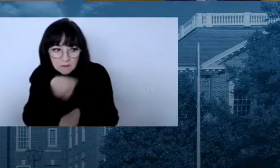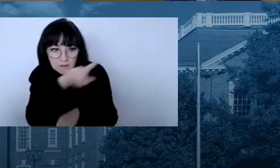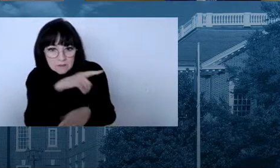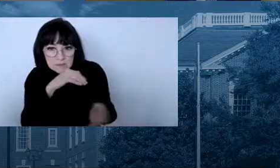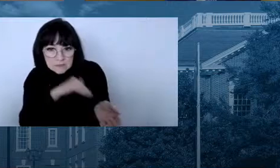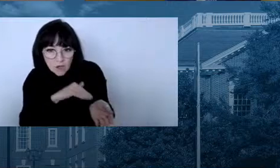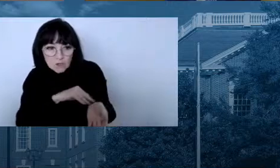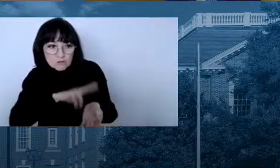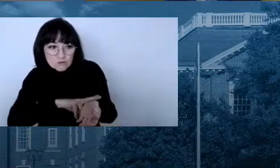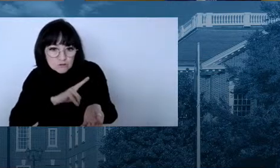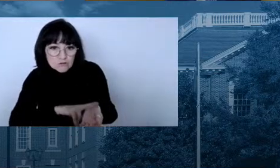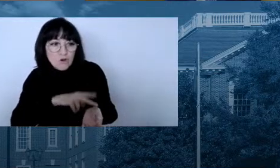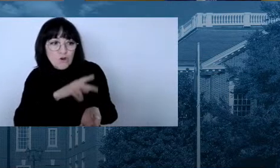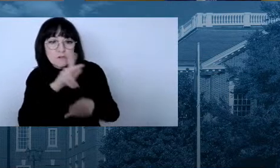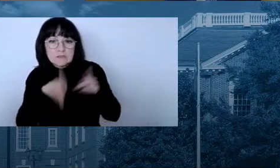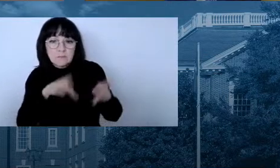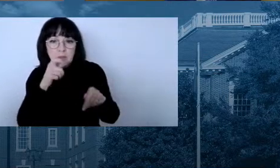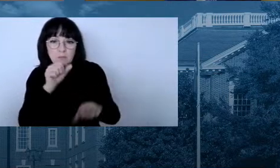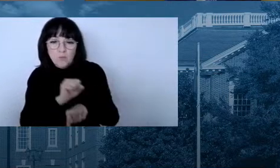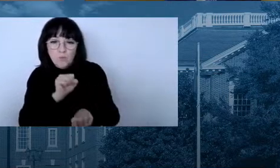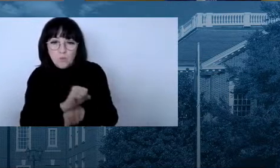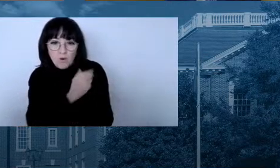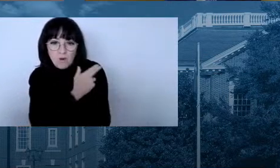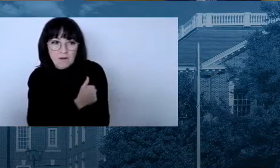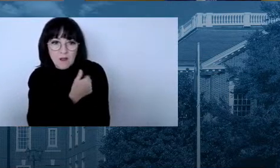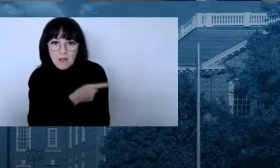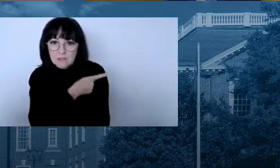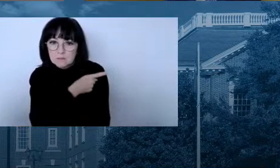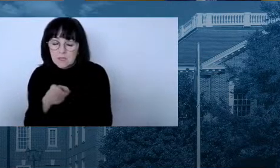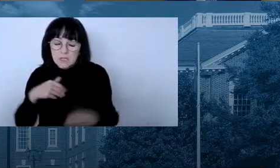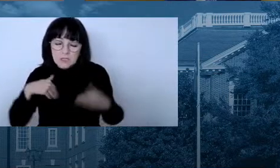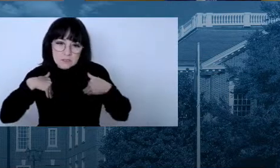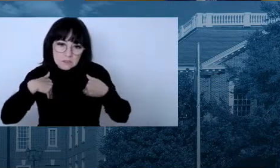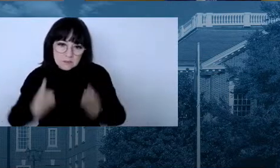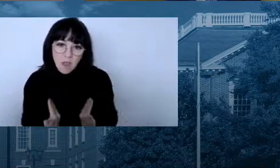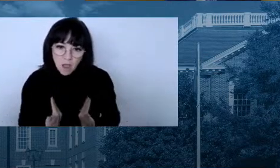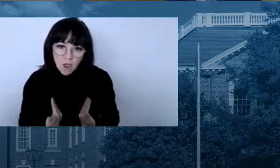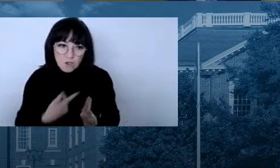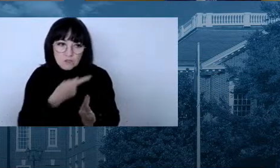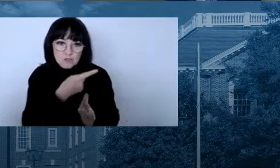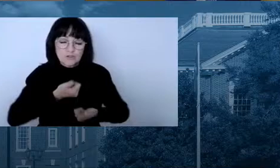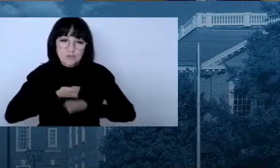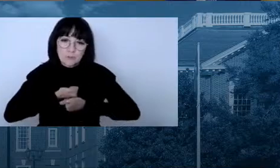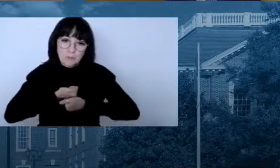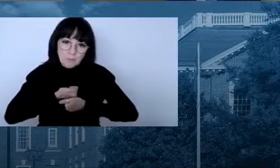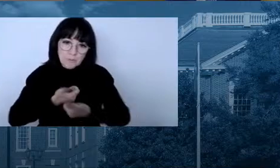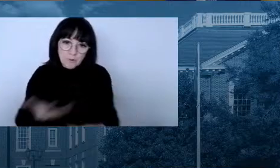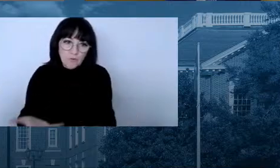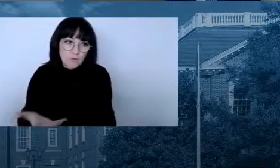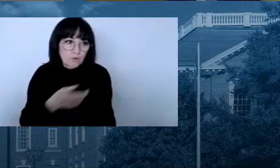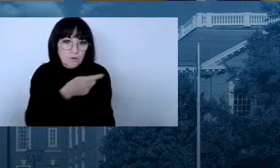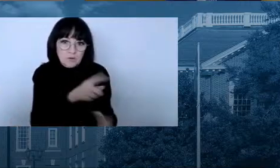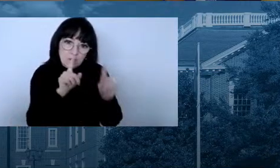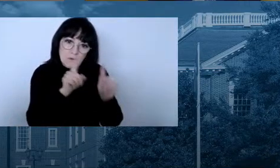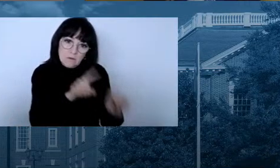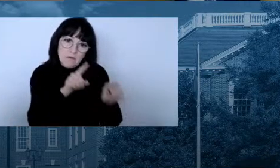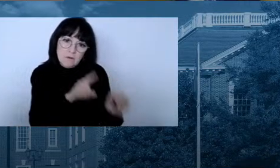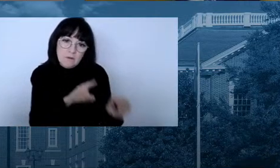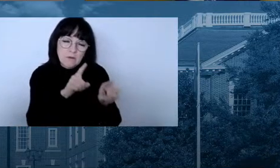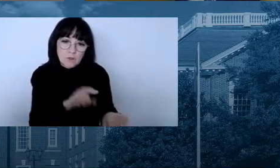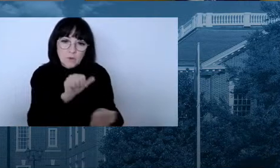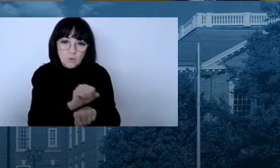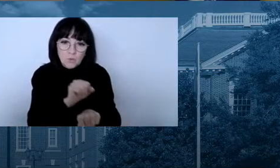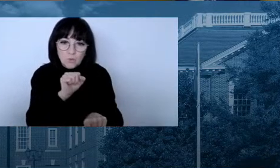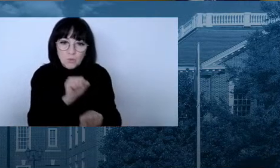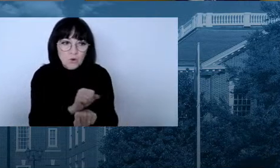this, and when they get patients, and just the message of let's be kind to the people who are treating us in the hospitals or